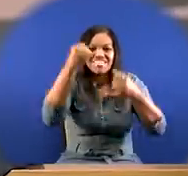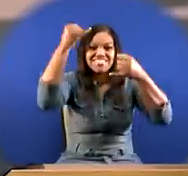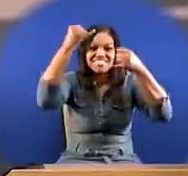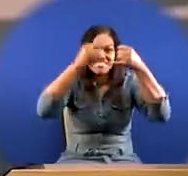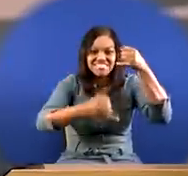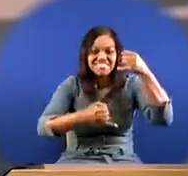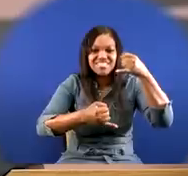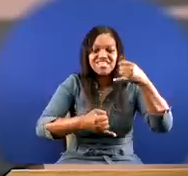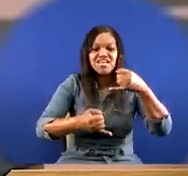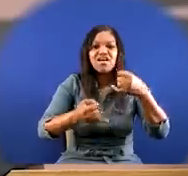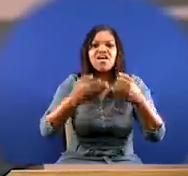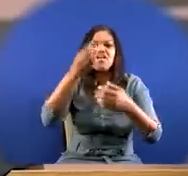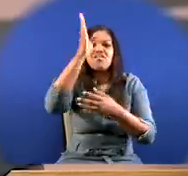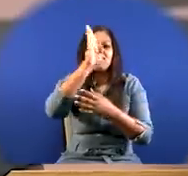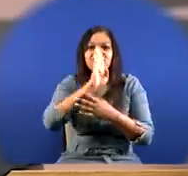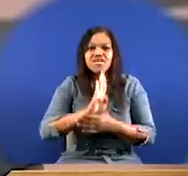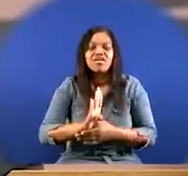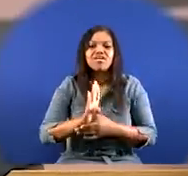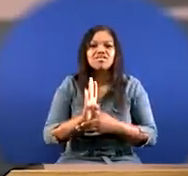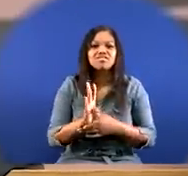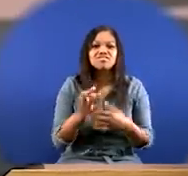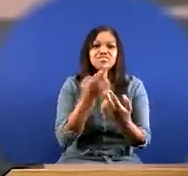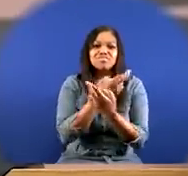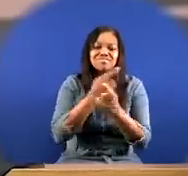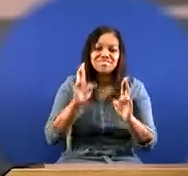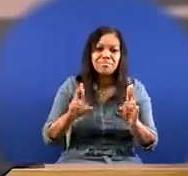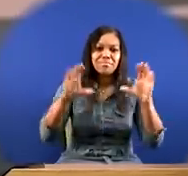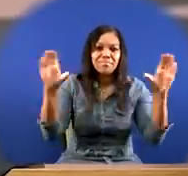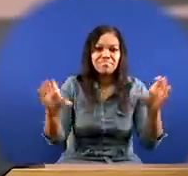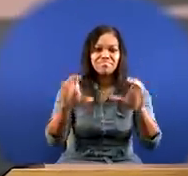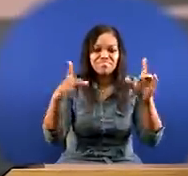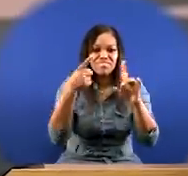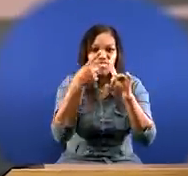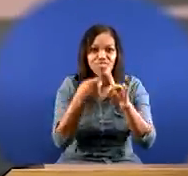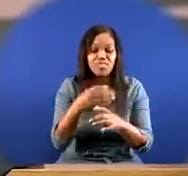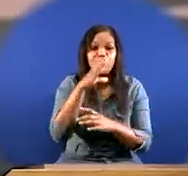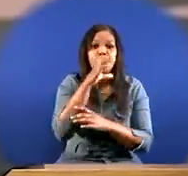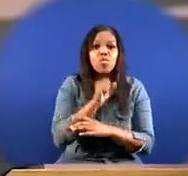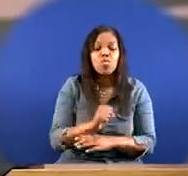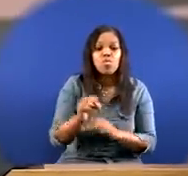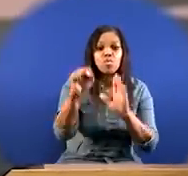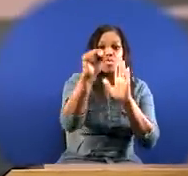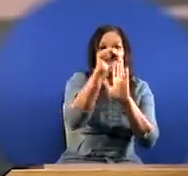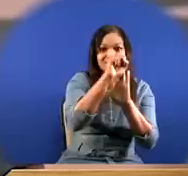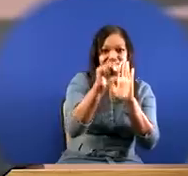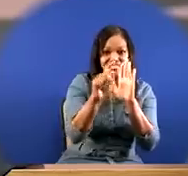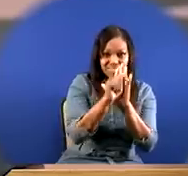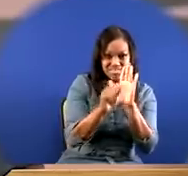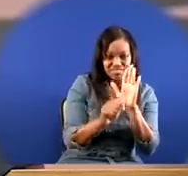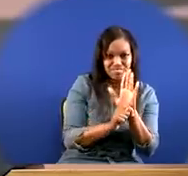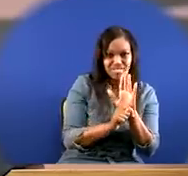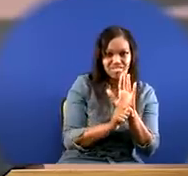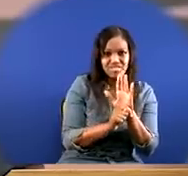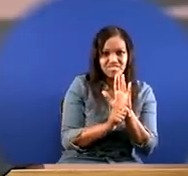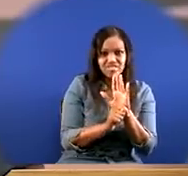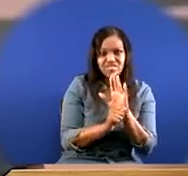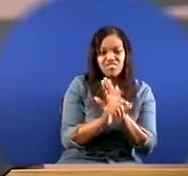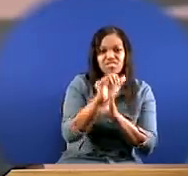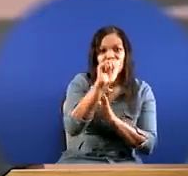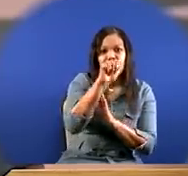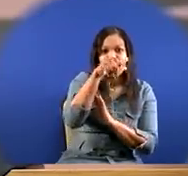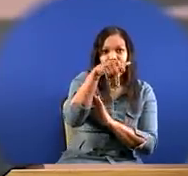God's redemptive activity from the Old Testament to April 7th,